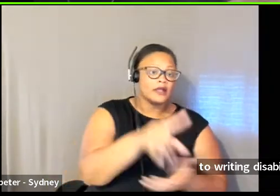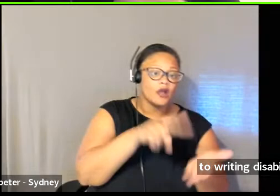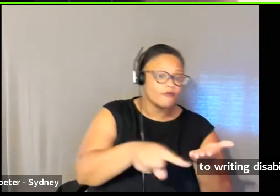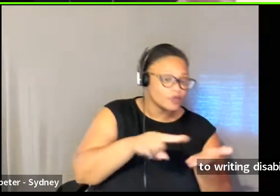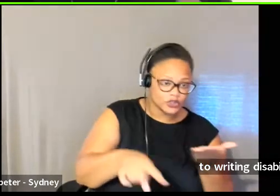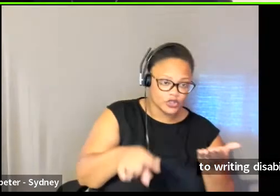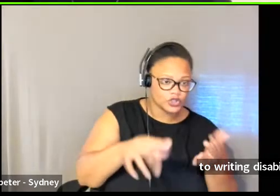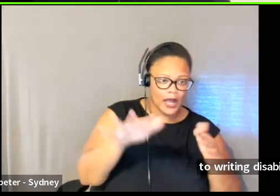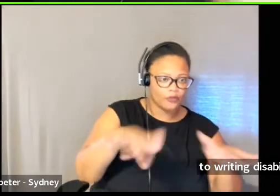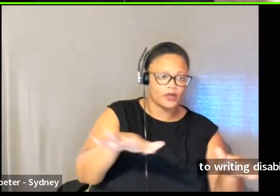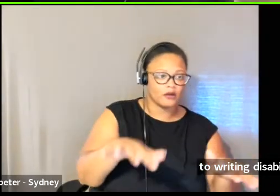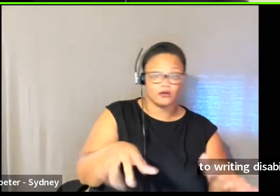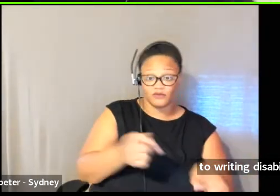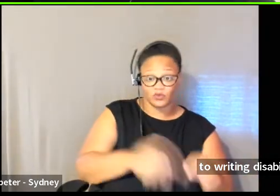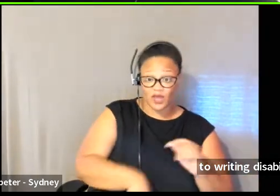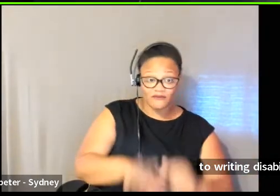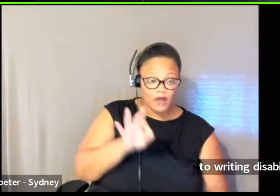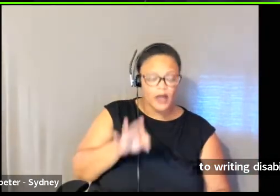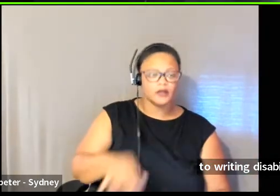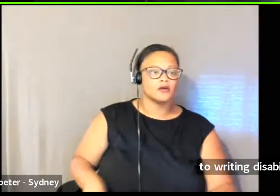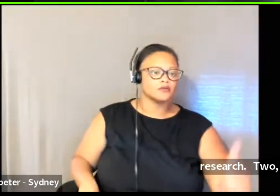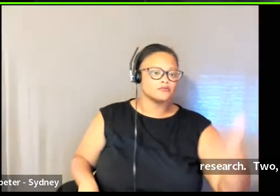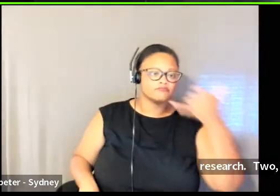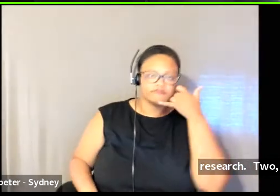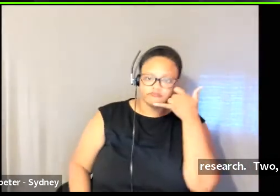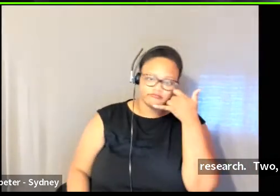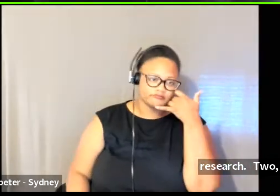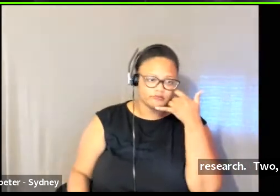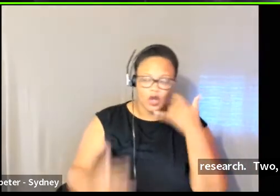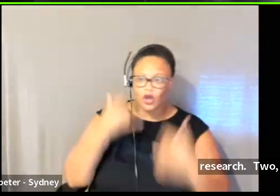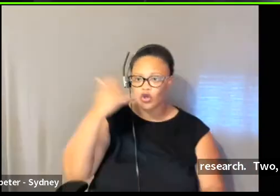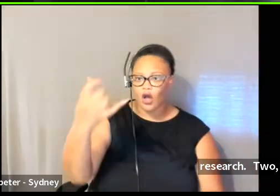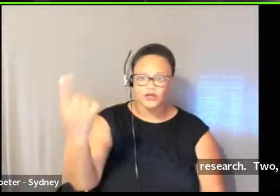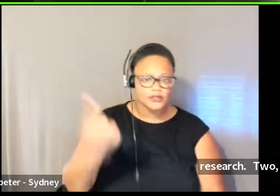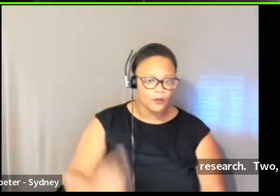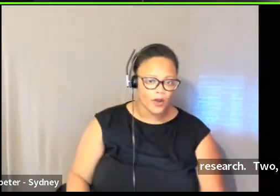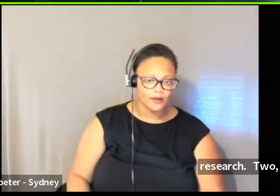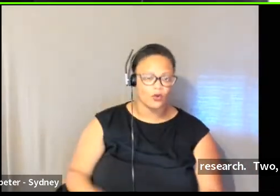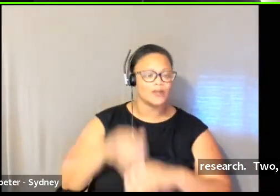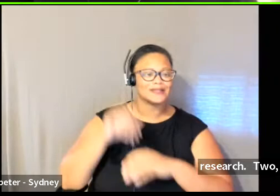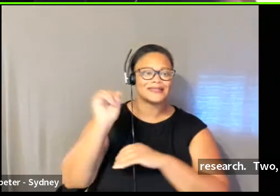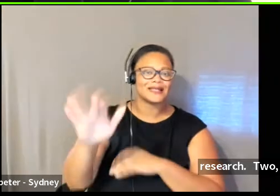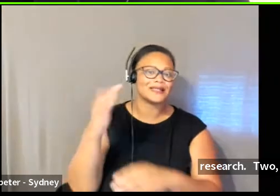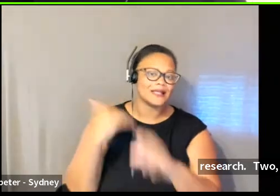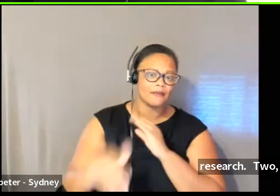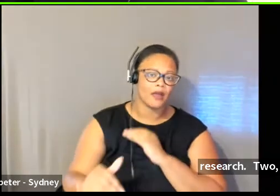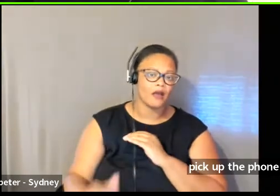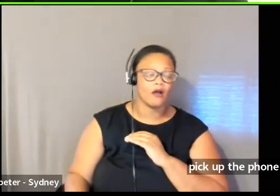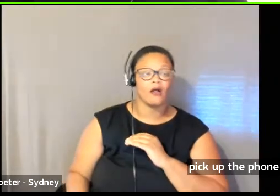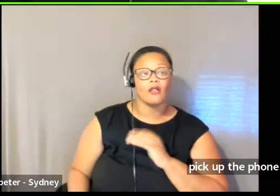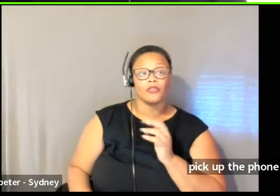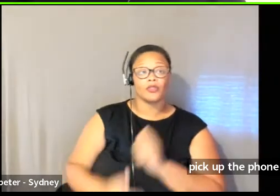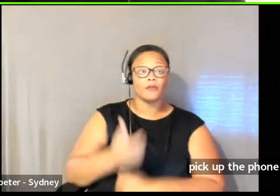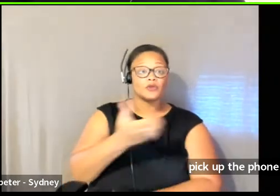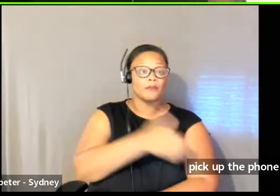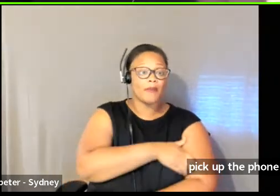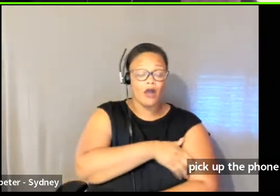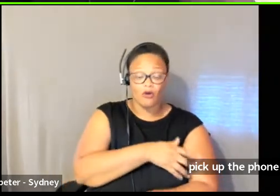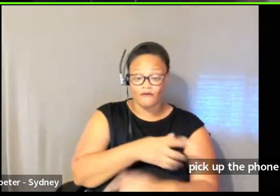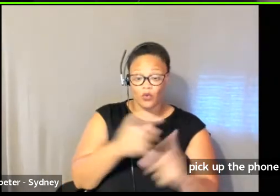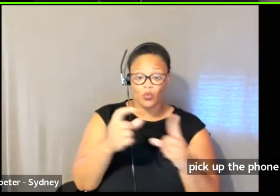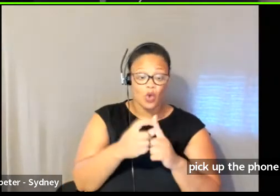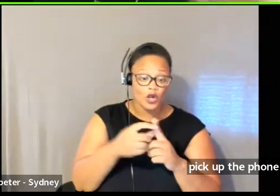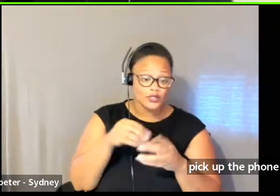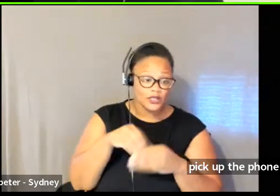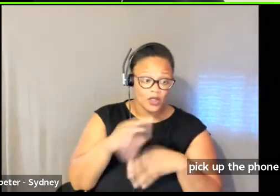up the phone and call somebody or send an email. The most powerful words in the world are saying, I'm a writer, right?